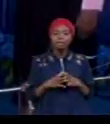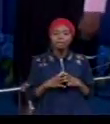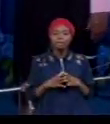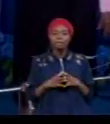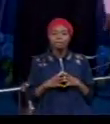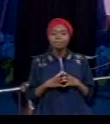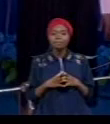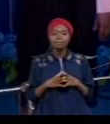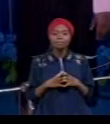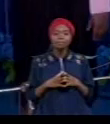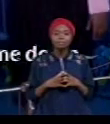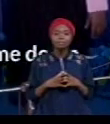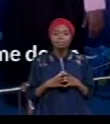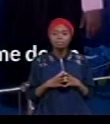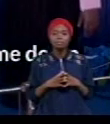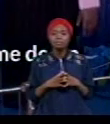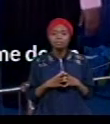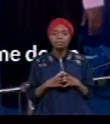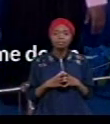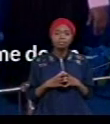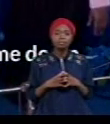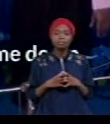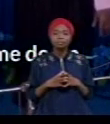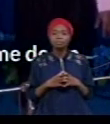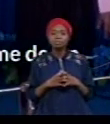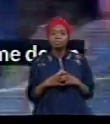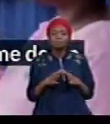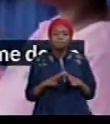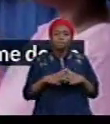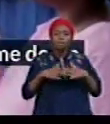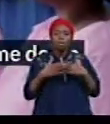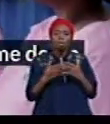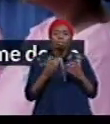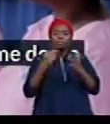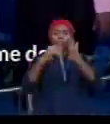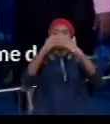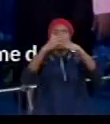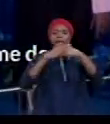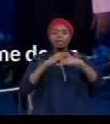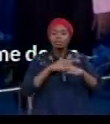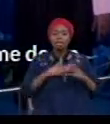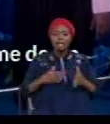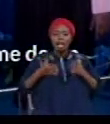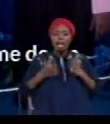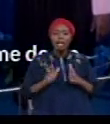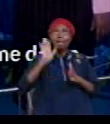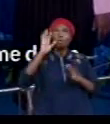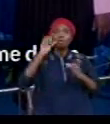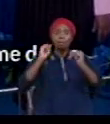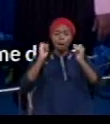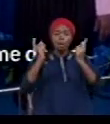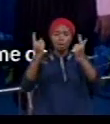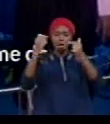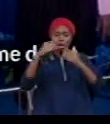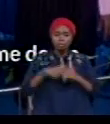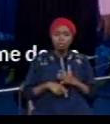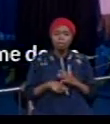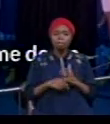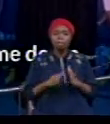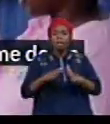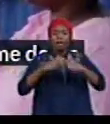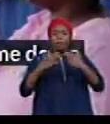Open thy heavens and let your power come down. Open thy heavens and let your open